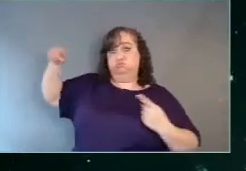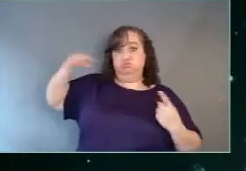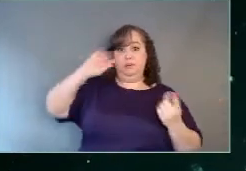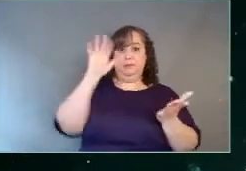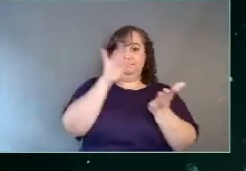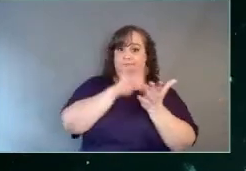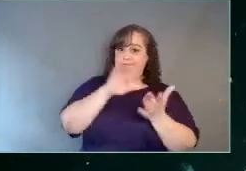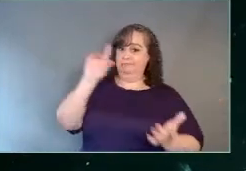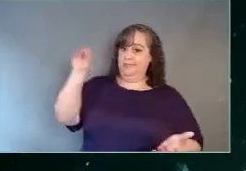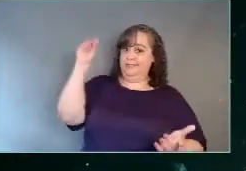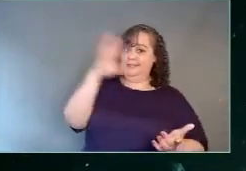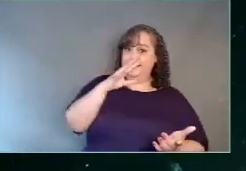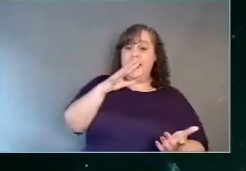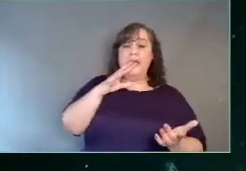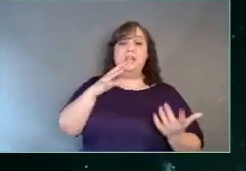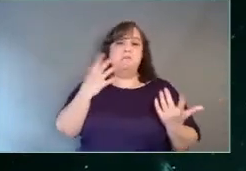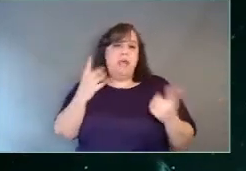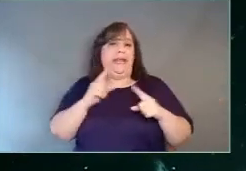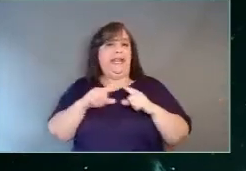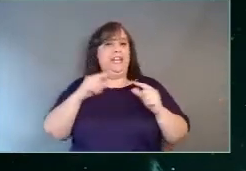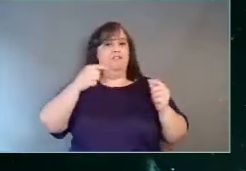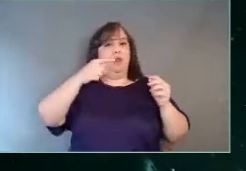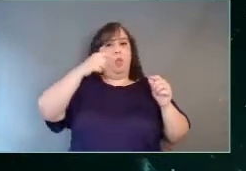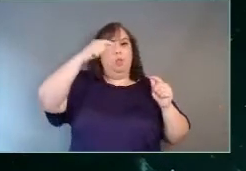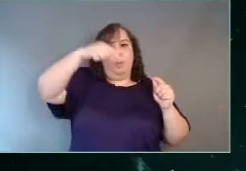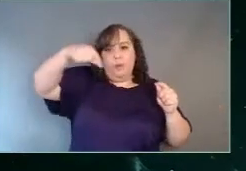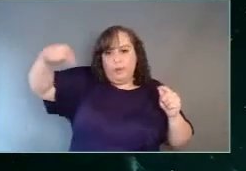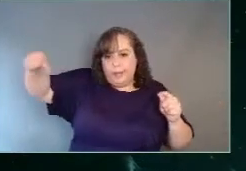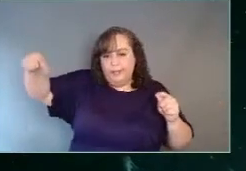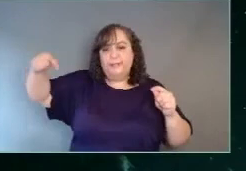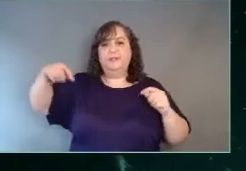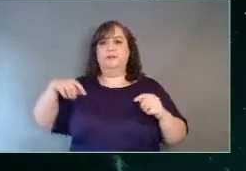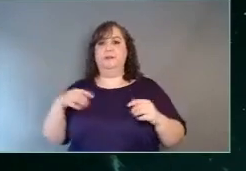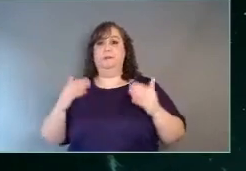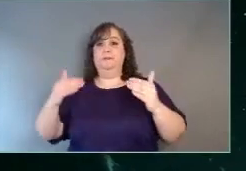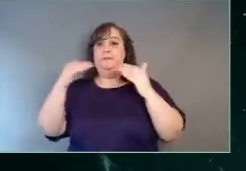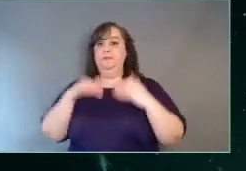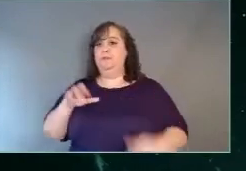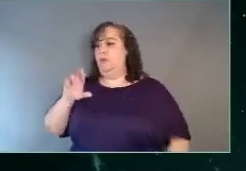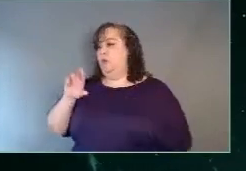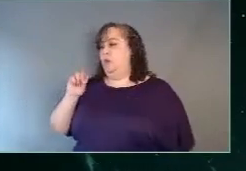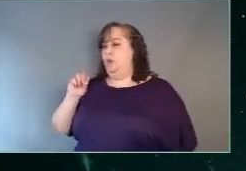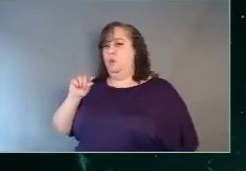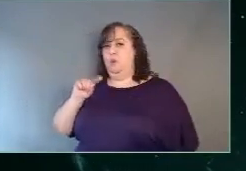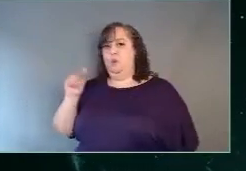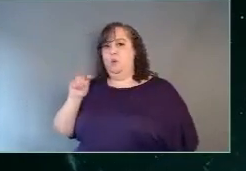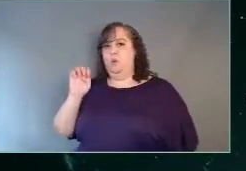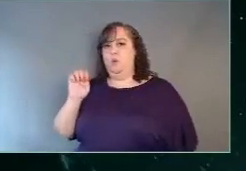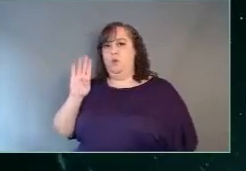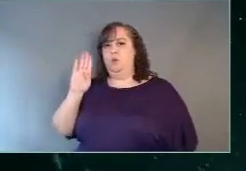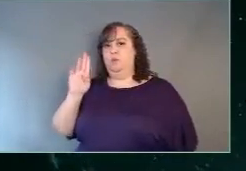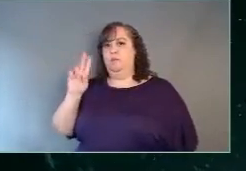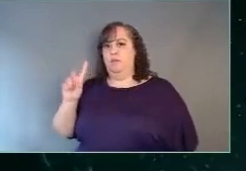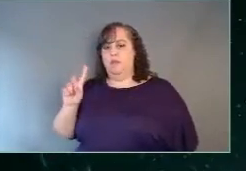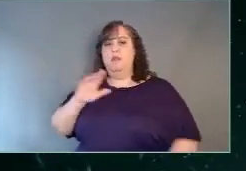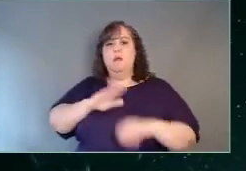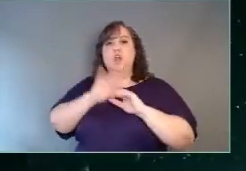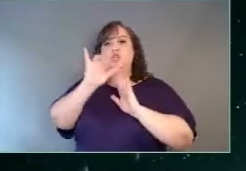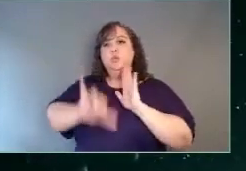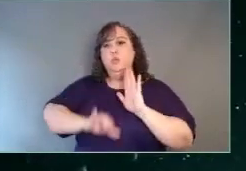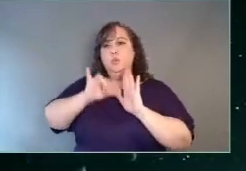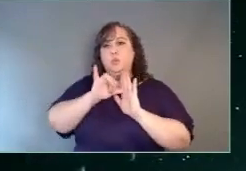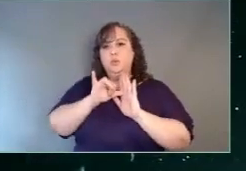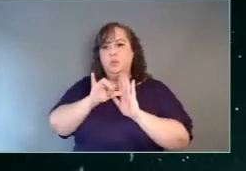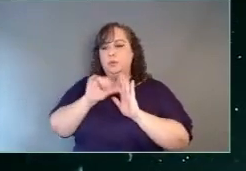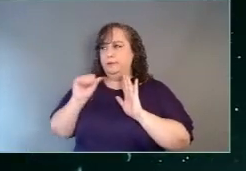Okay, so I have a new question. This one is from Rosebud on YouTube. They ask, will 2021 PDC